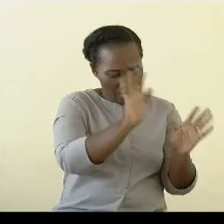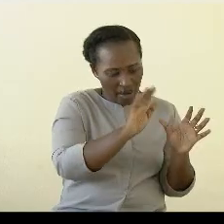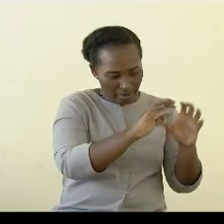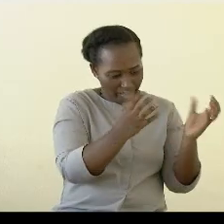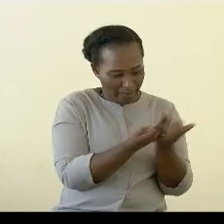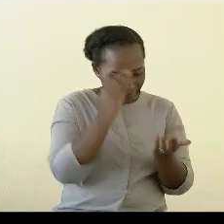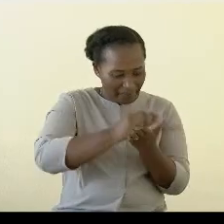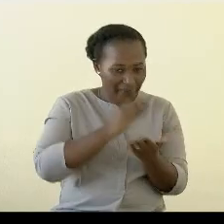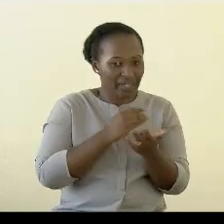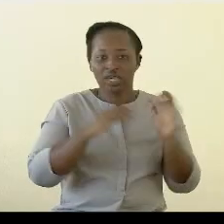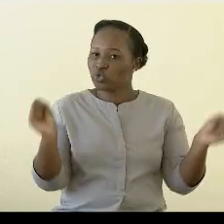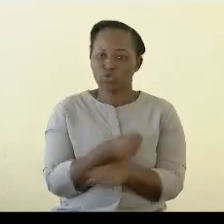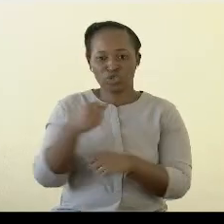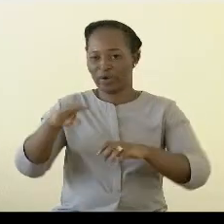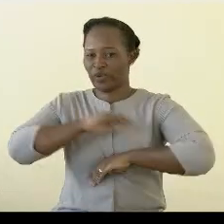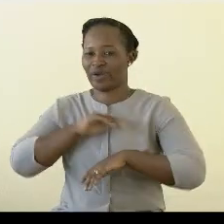about it.